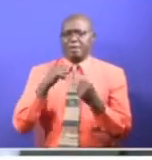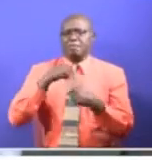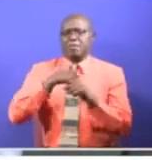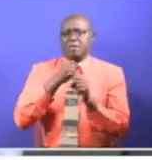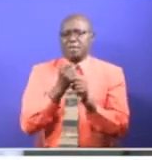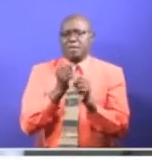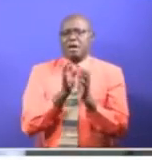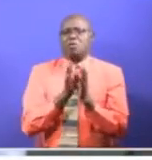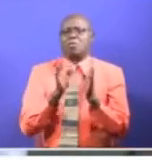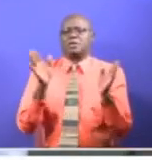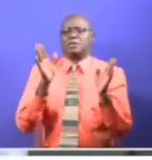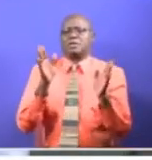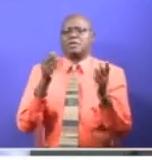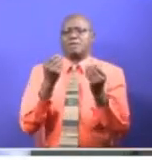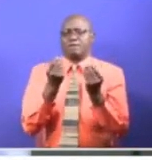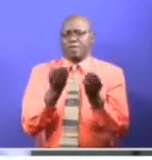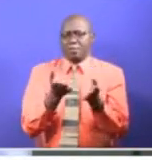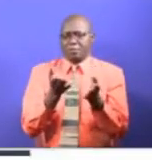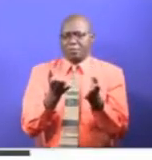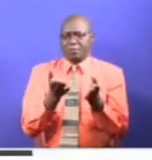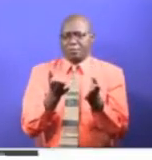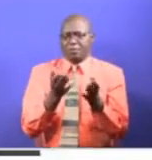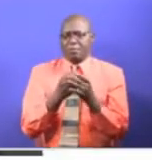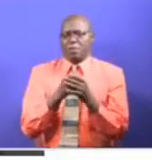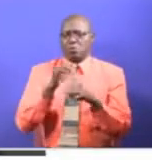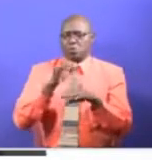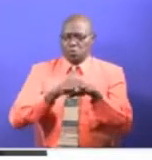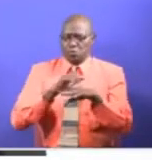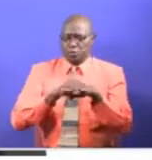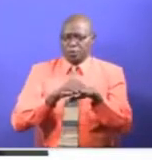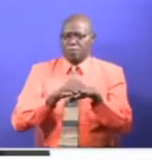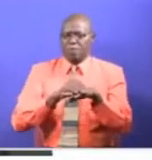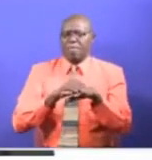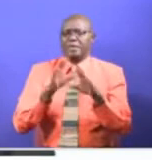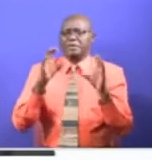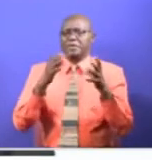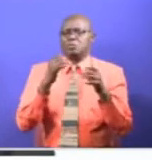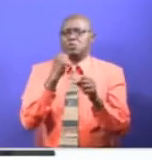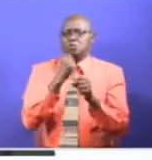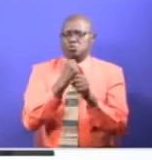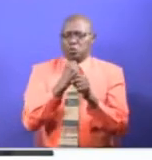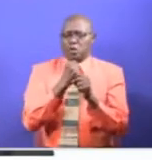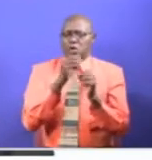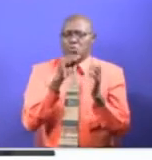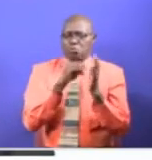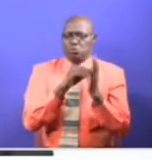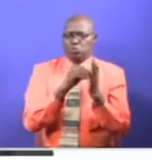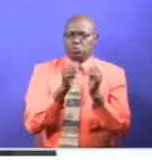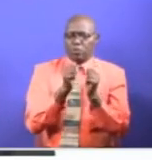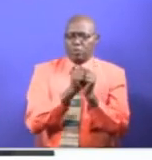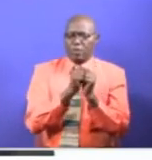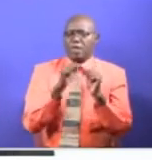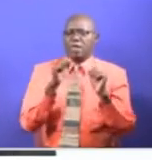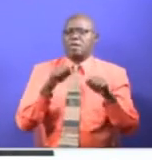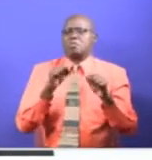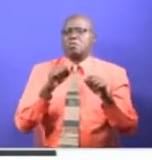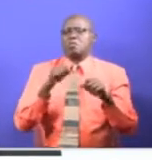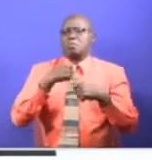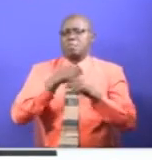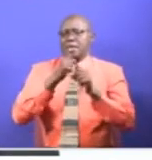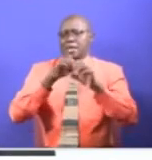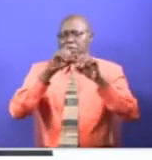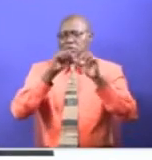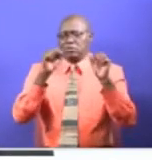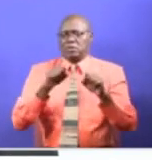viable. In simple language, with the structure that the teams are put together, we will be able to structure a